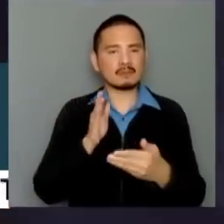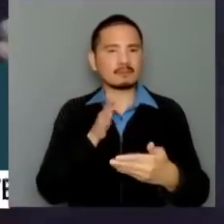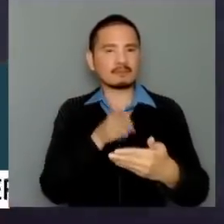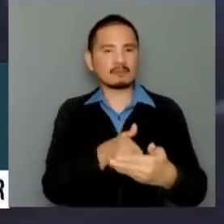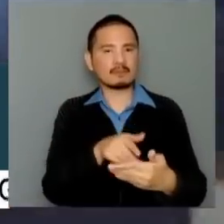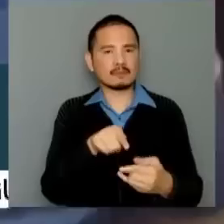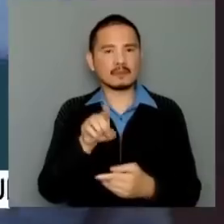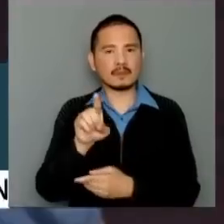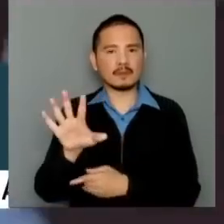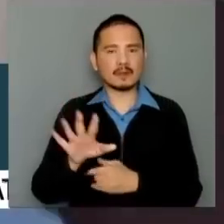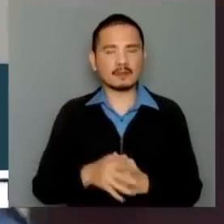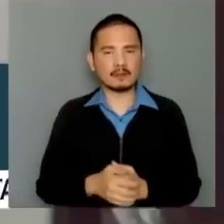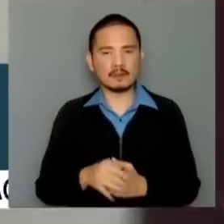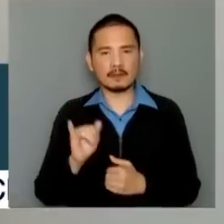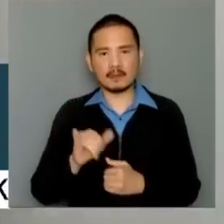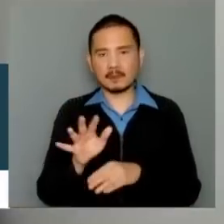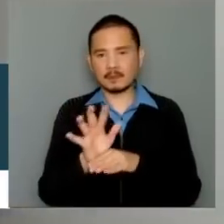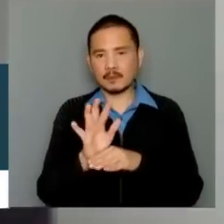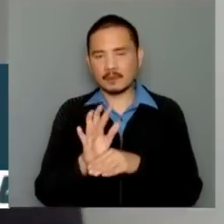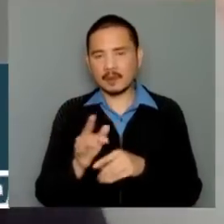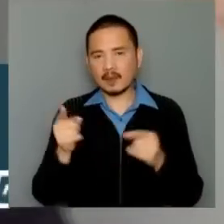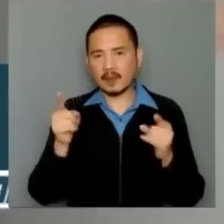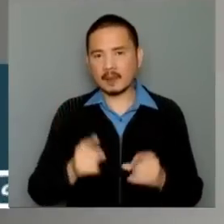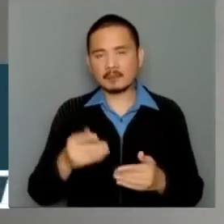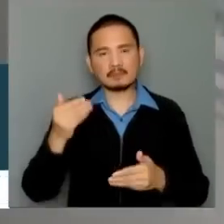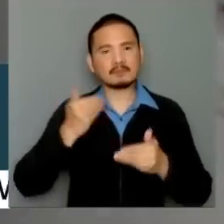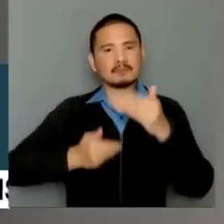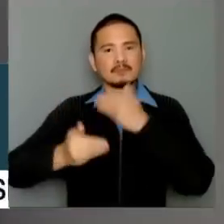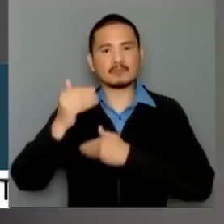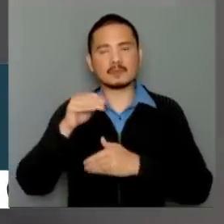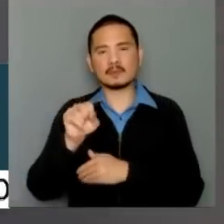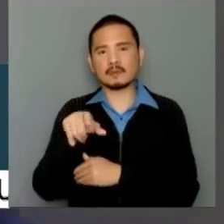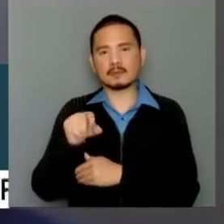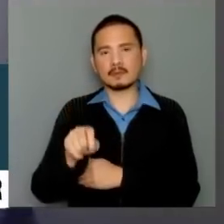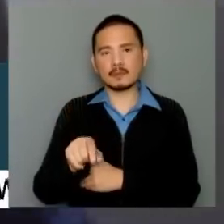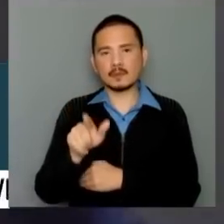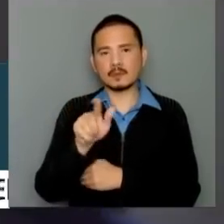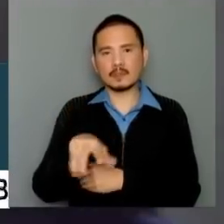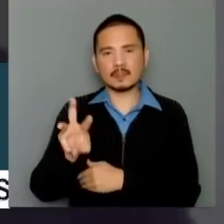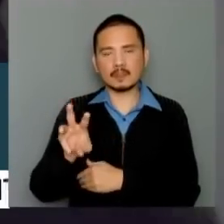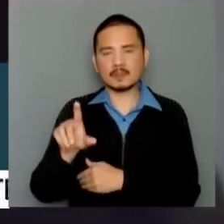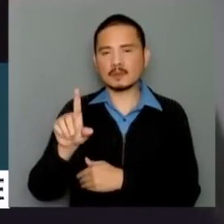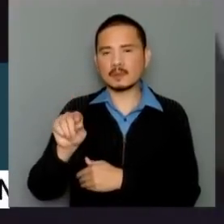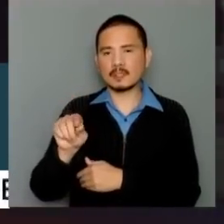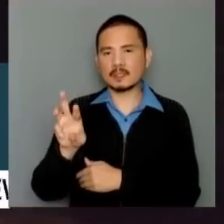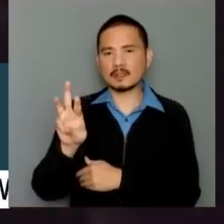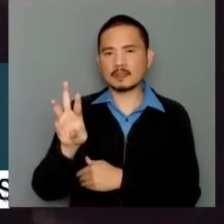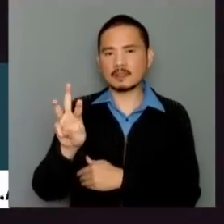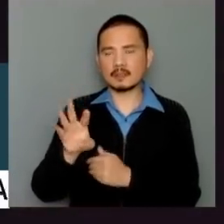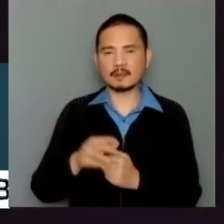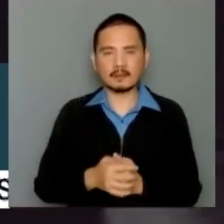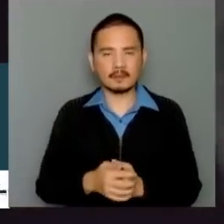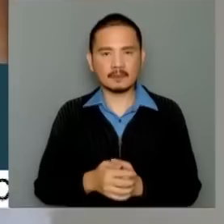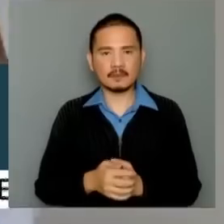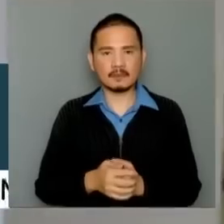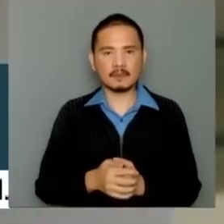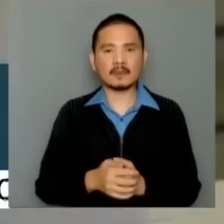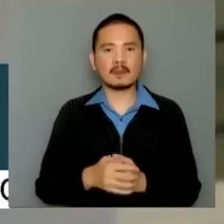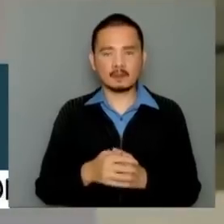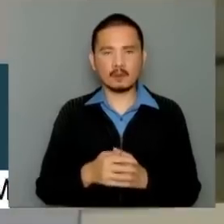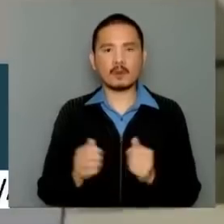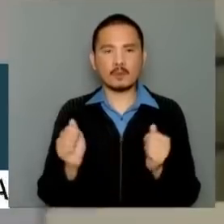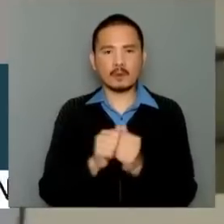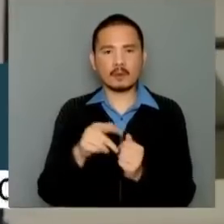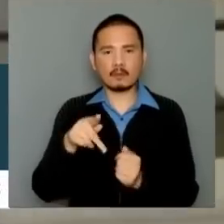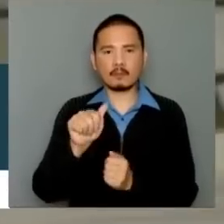taken during the execution of Ragos' supplemental affidavit on September 26, 2016, and was shown to him by Pauchi Persida